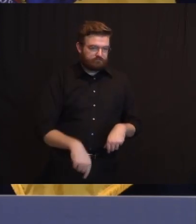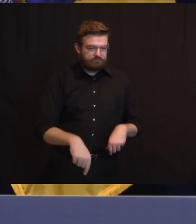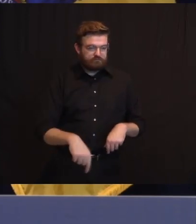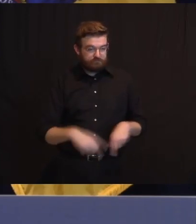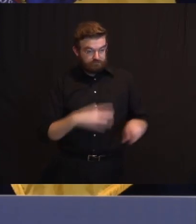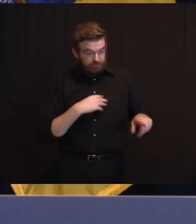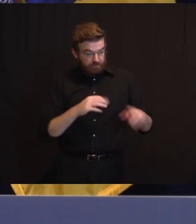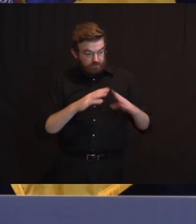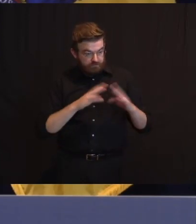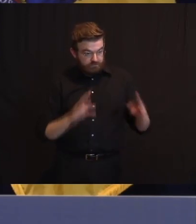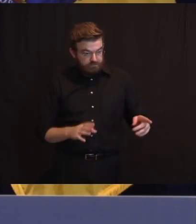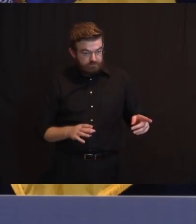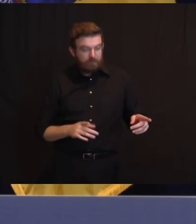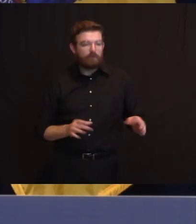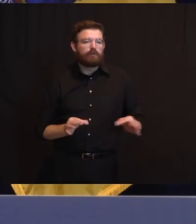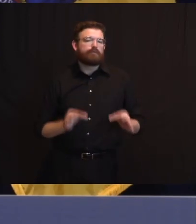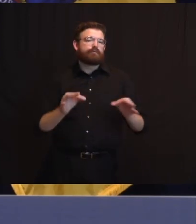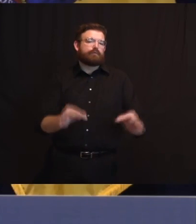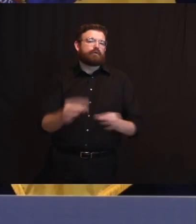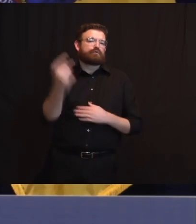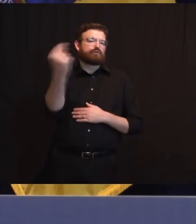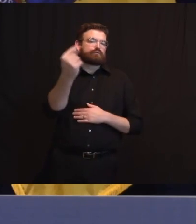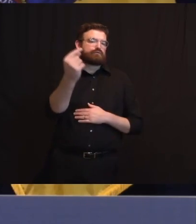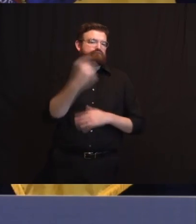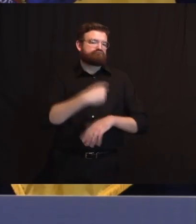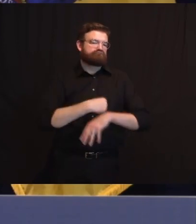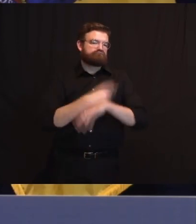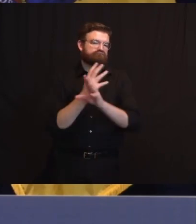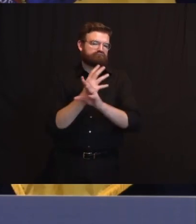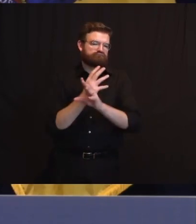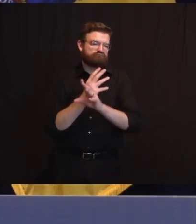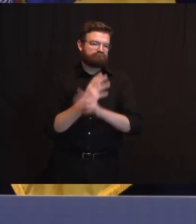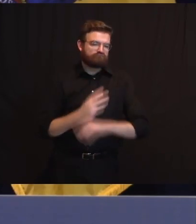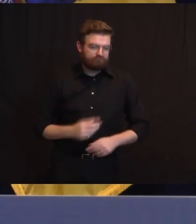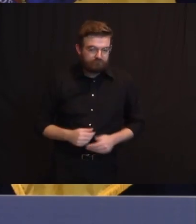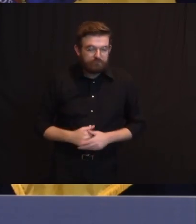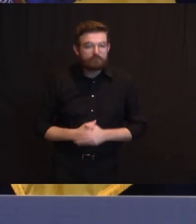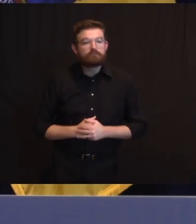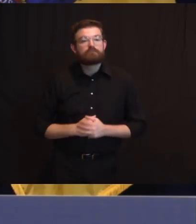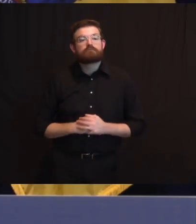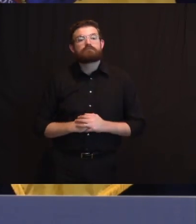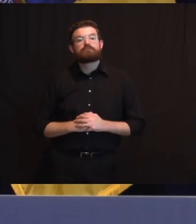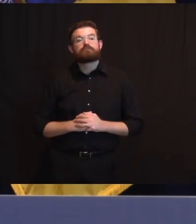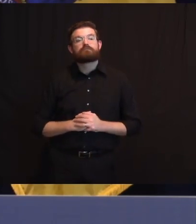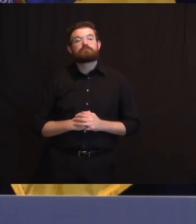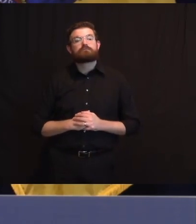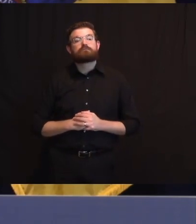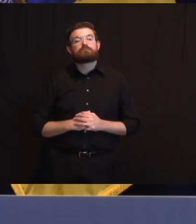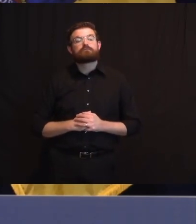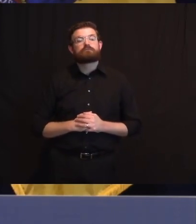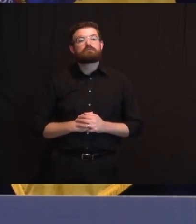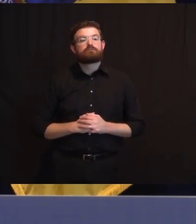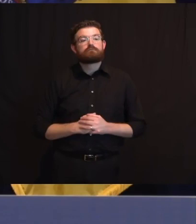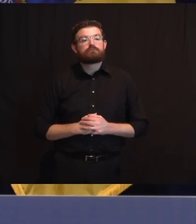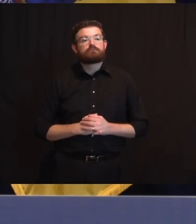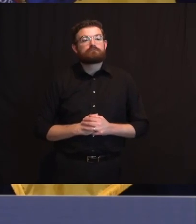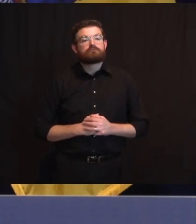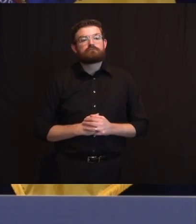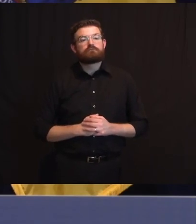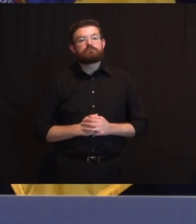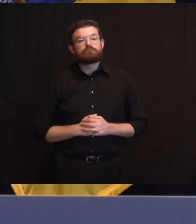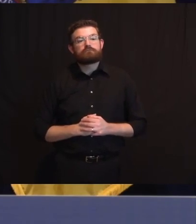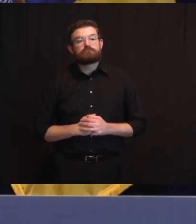Tuesday next week. So we'll be here at 1 o'clock. And with that, Matt, welcome. Good afternoon. I'm curious, Governor, what the state is doing, if